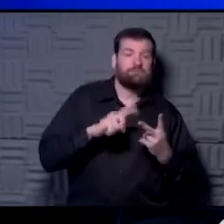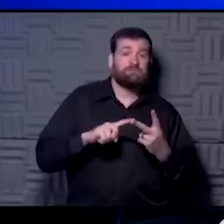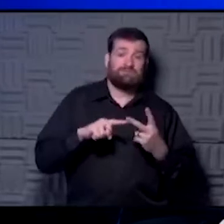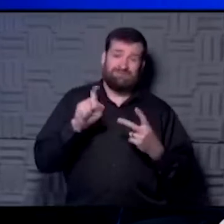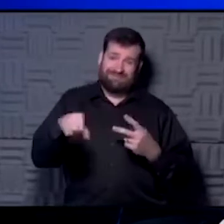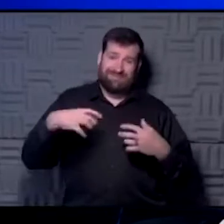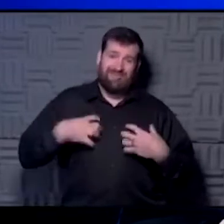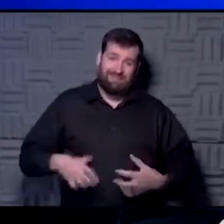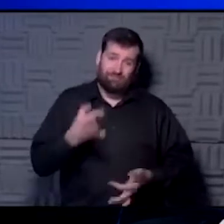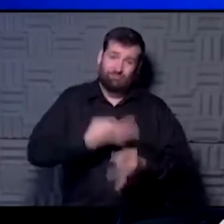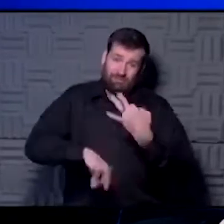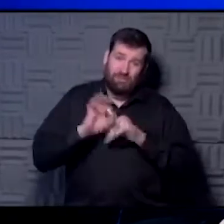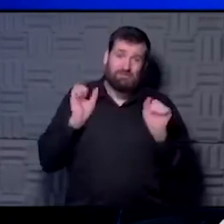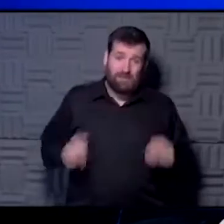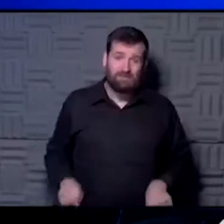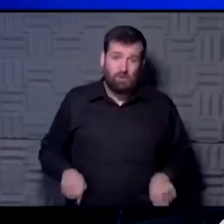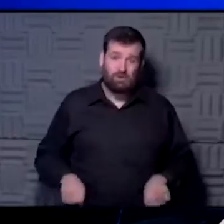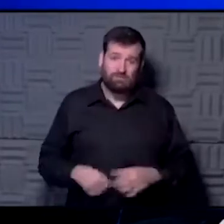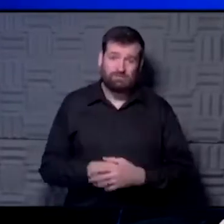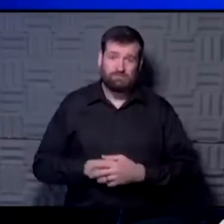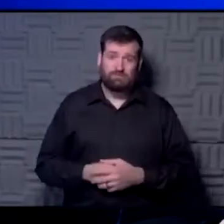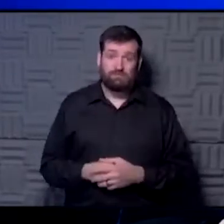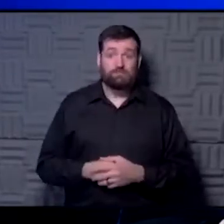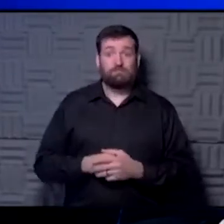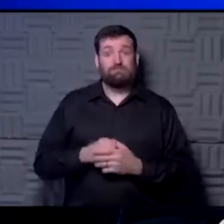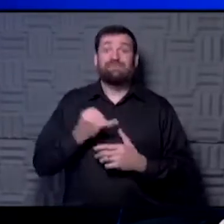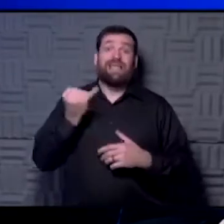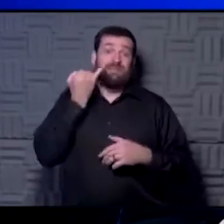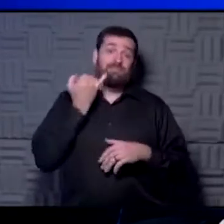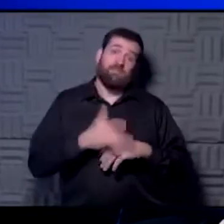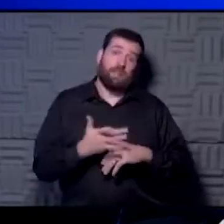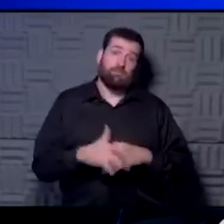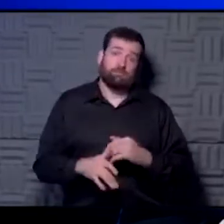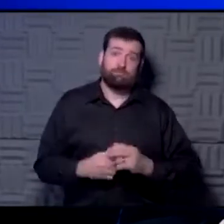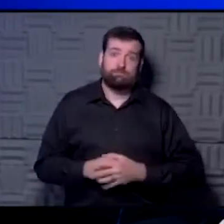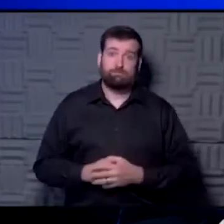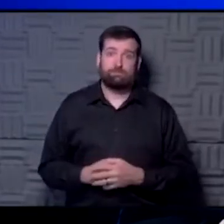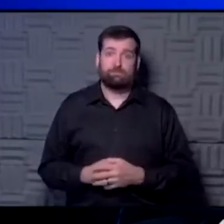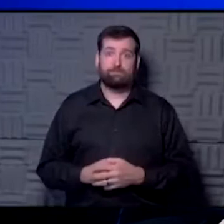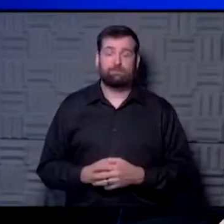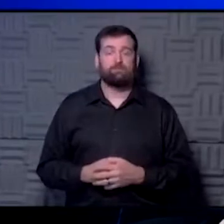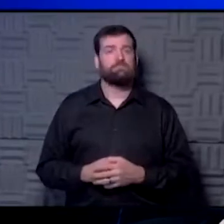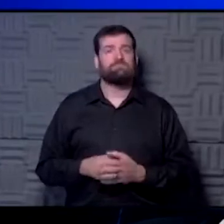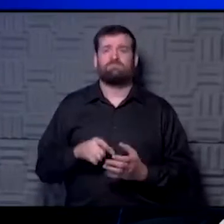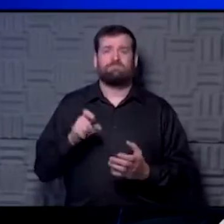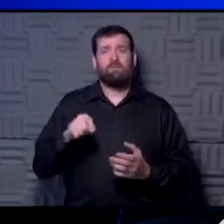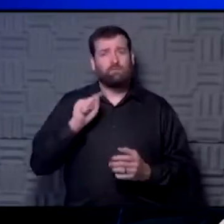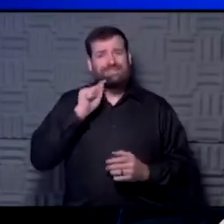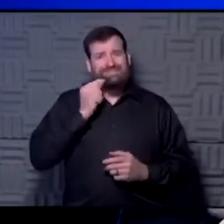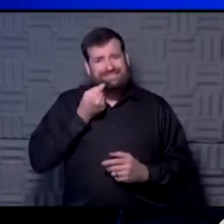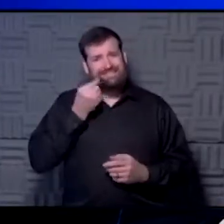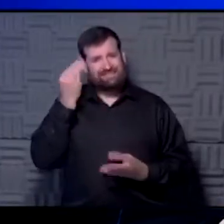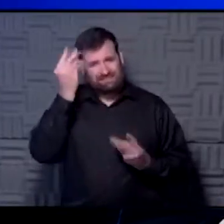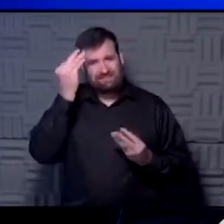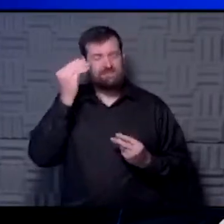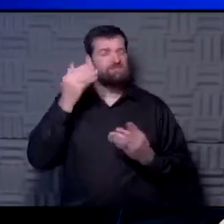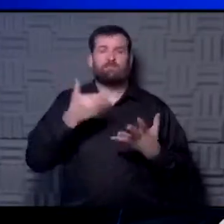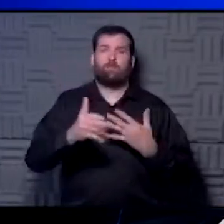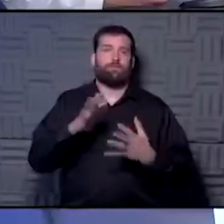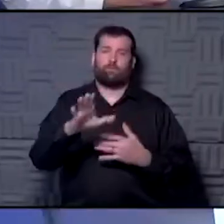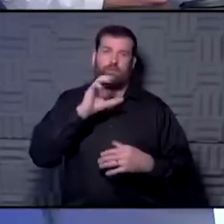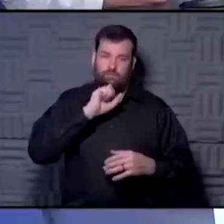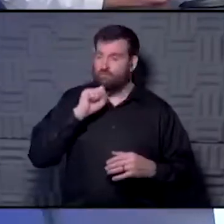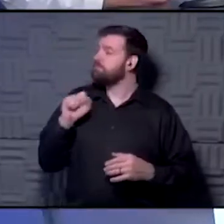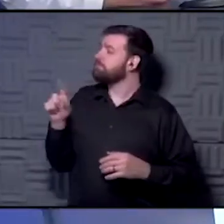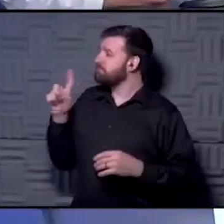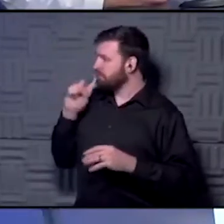lung transplant. So, and if that's available to you. So you have to take this really seriously, no matter your age. And I think